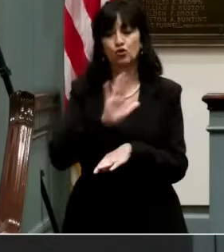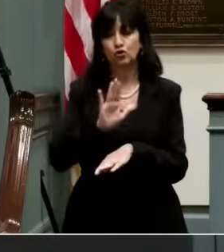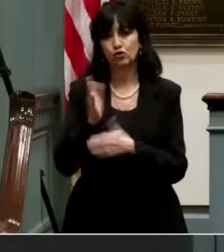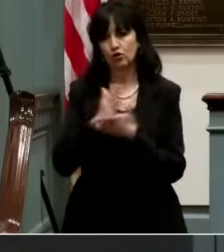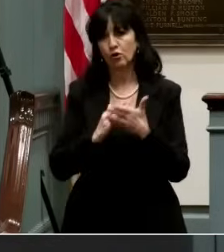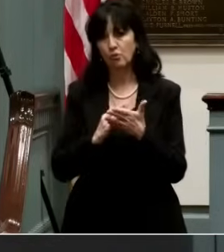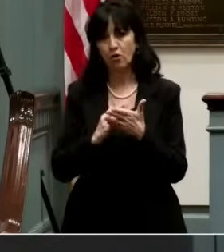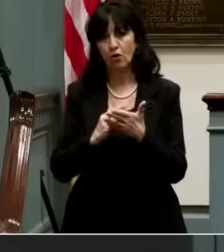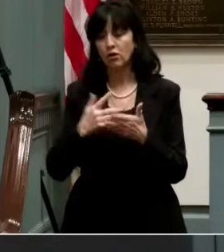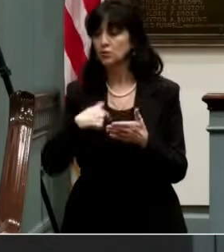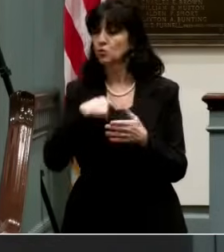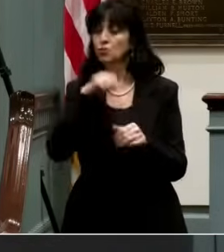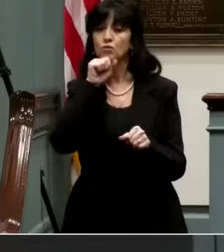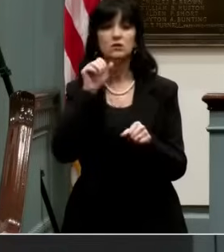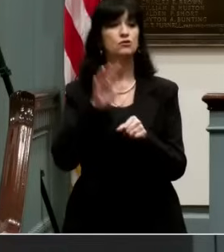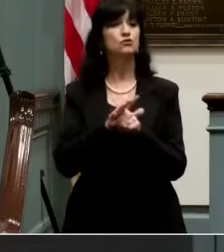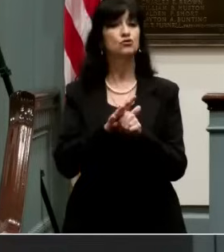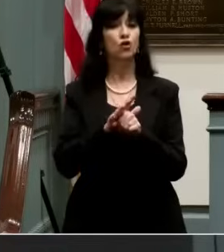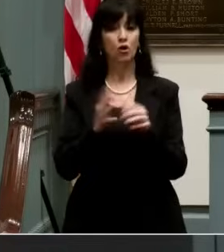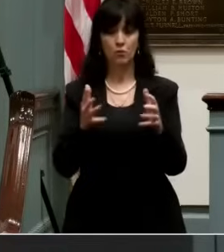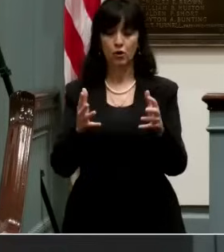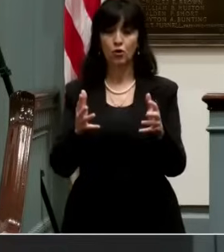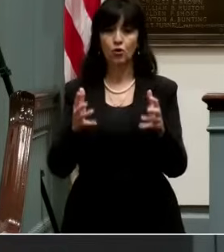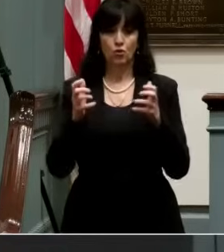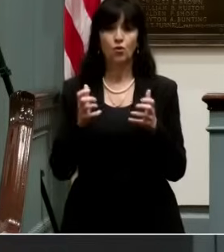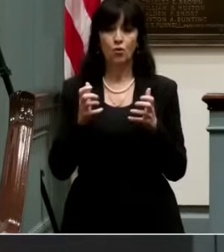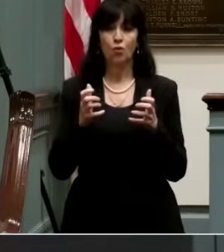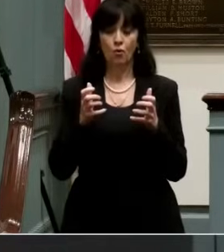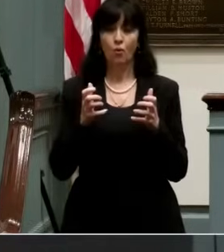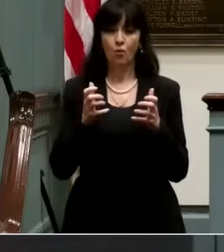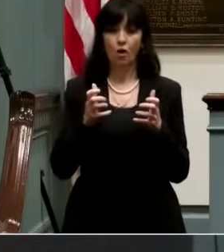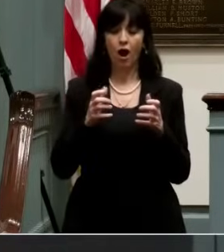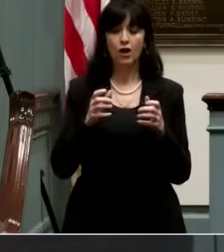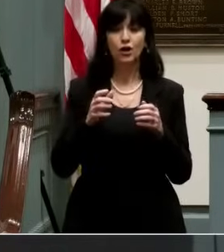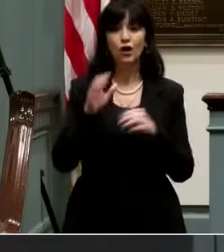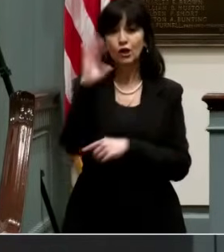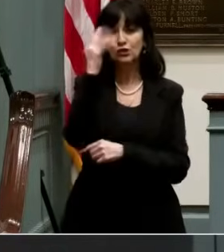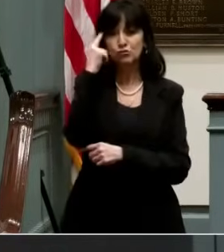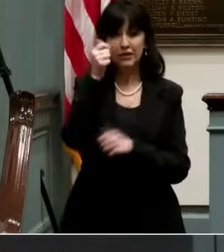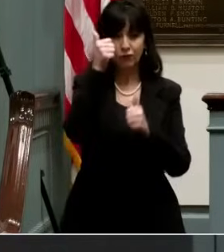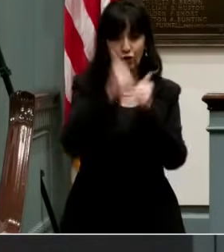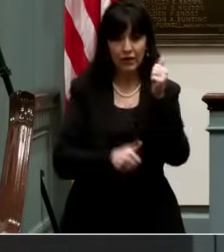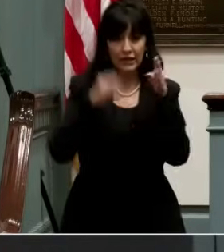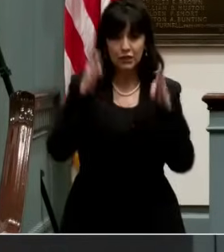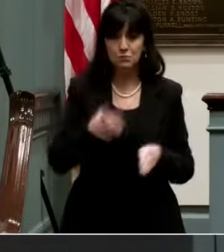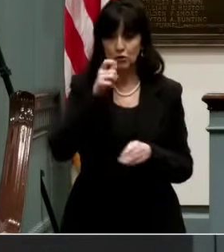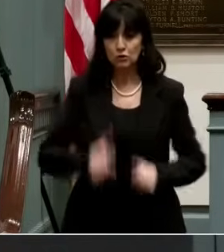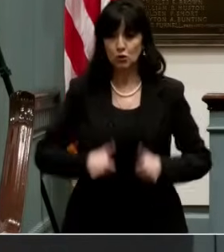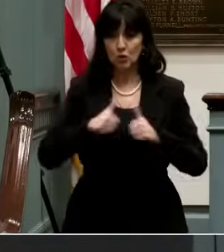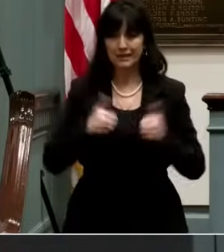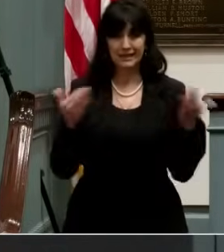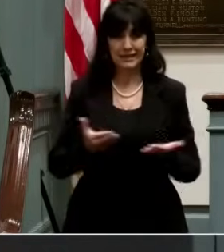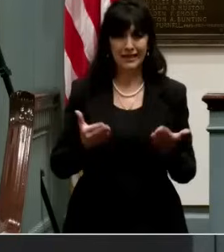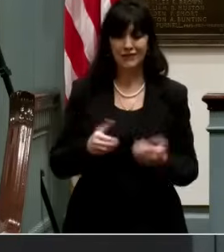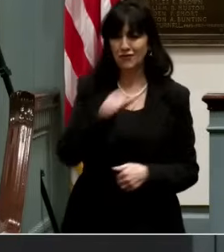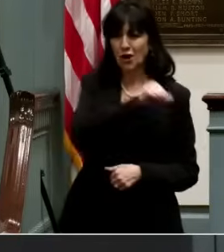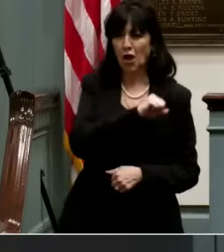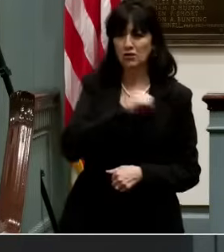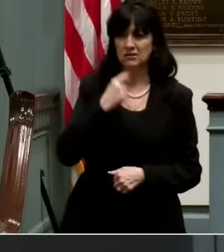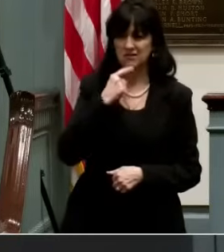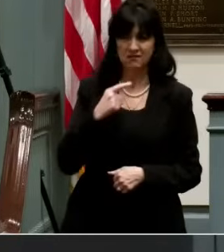for every Delawarean. That's 1 million trees, Secretary Garvin. And Secretary Skuse, that's a lot of